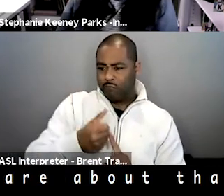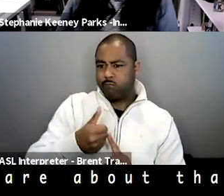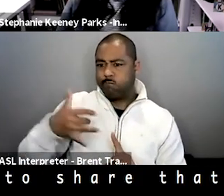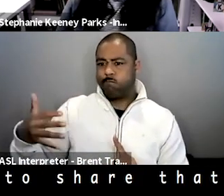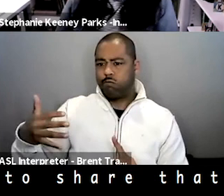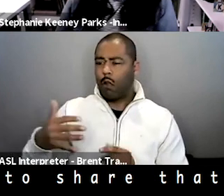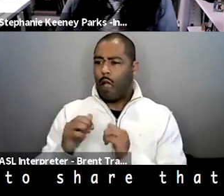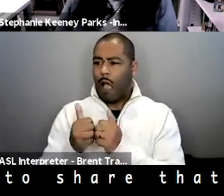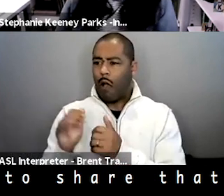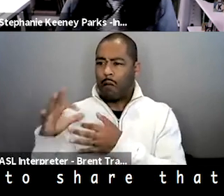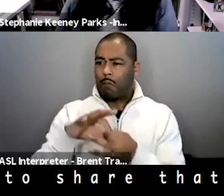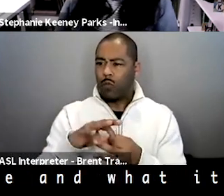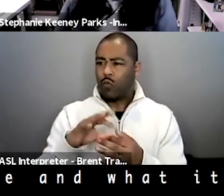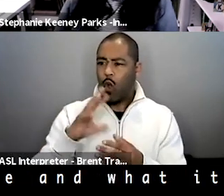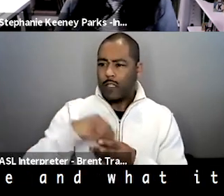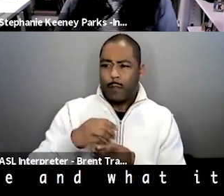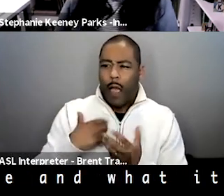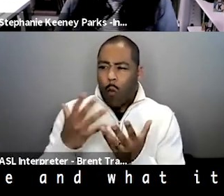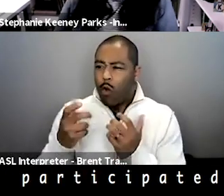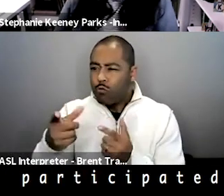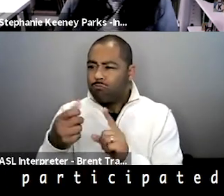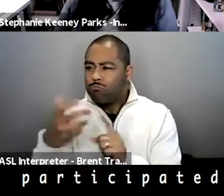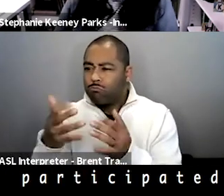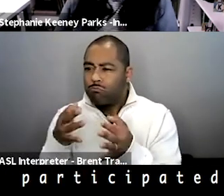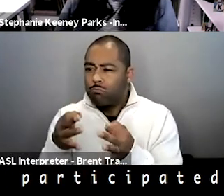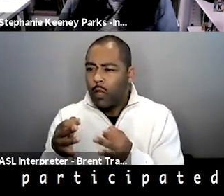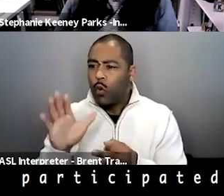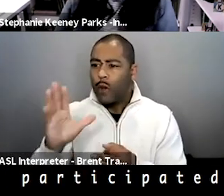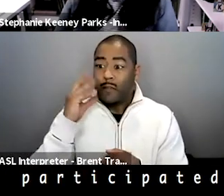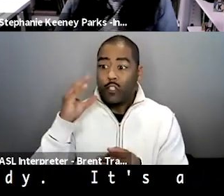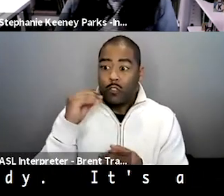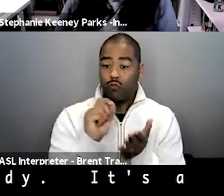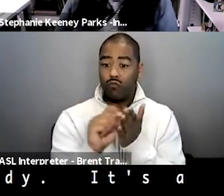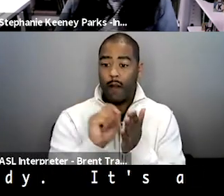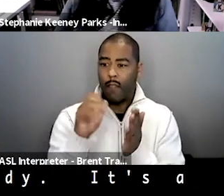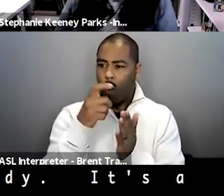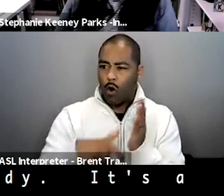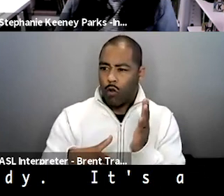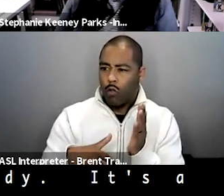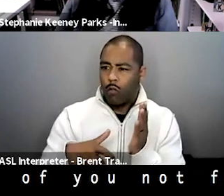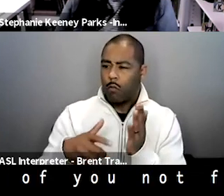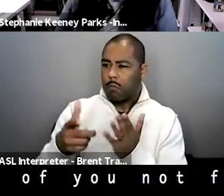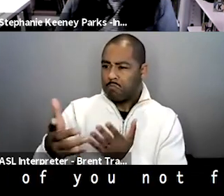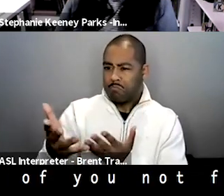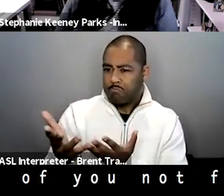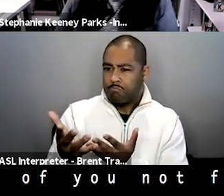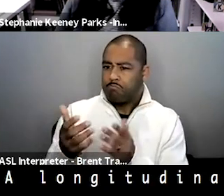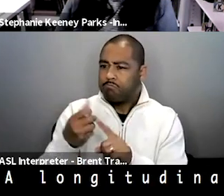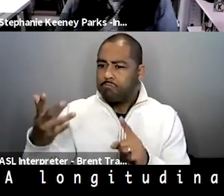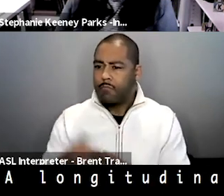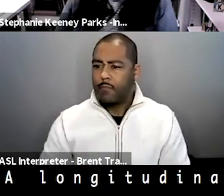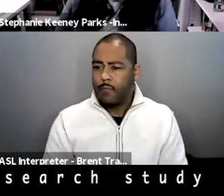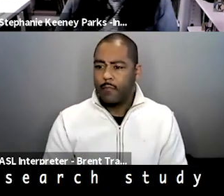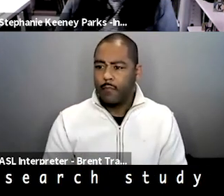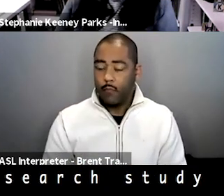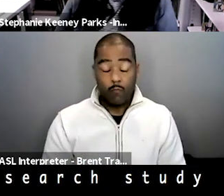what your thoughts are about that. And I'd like you to share about that experience and what it meant to you. Sure. Well, I participated in the